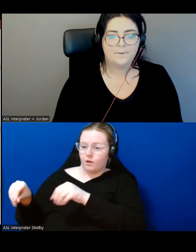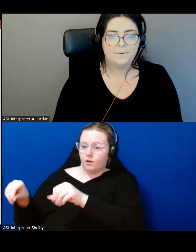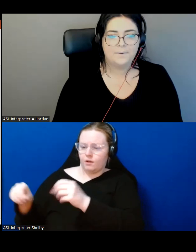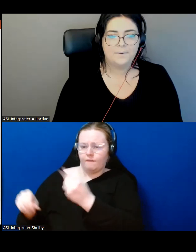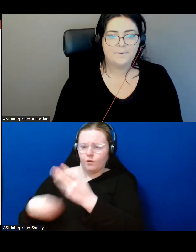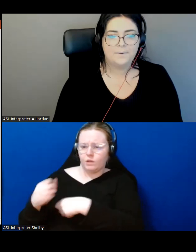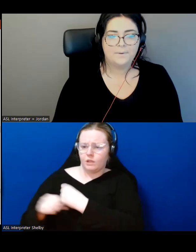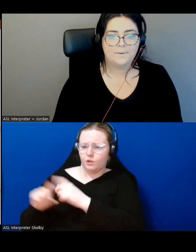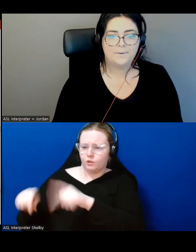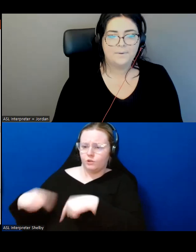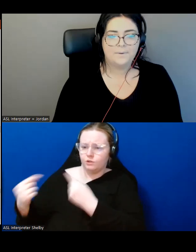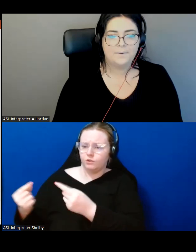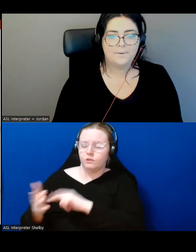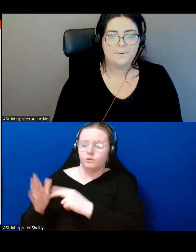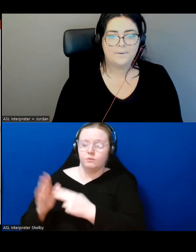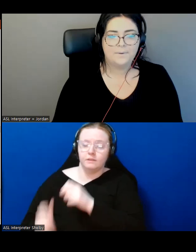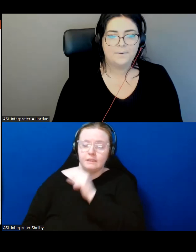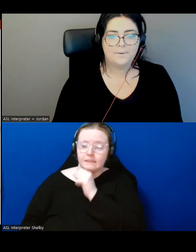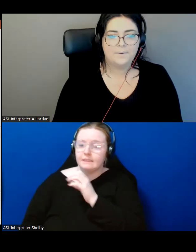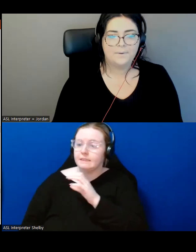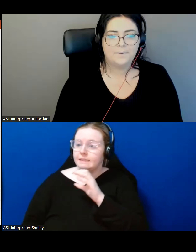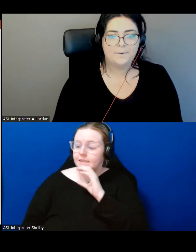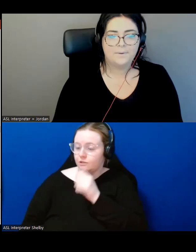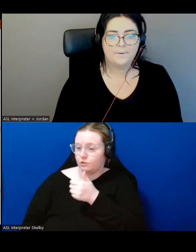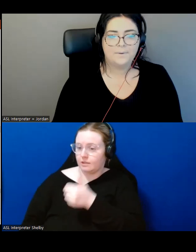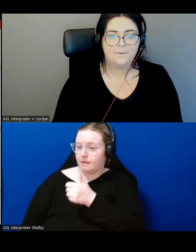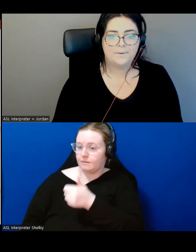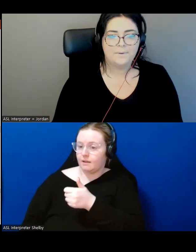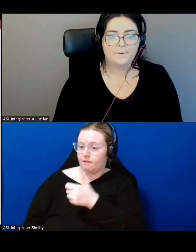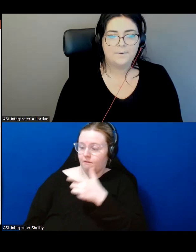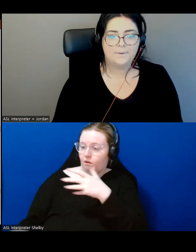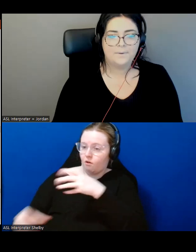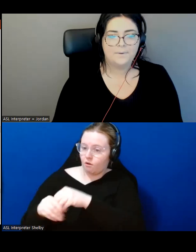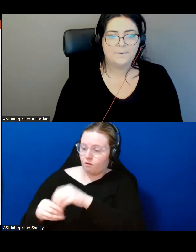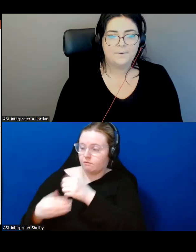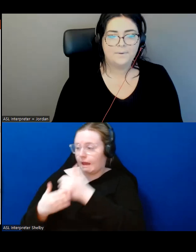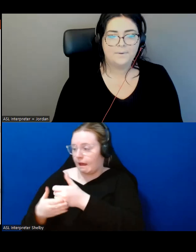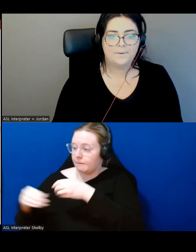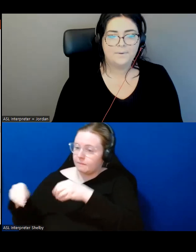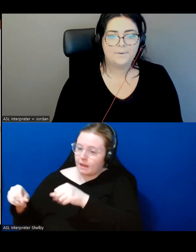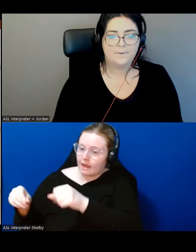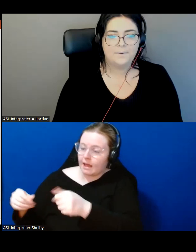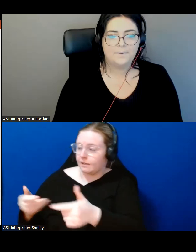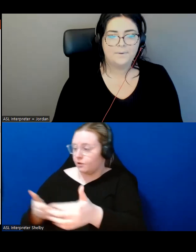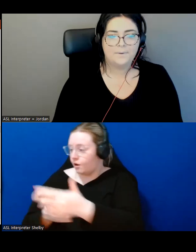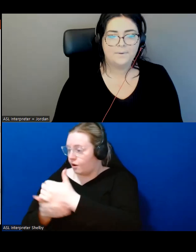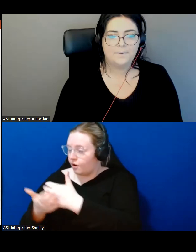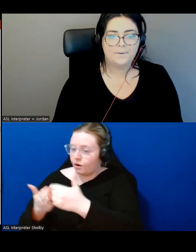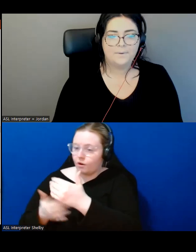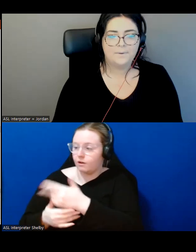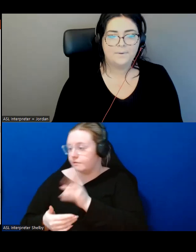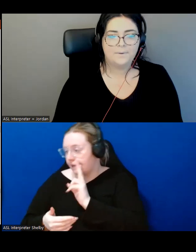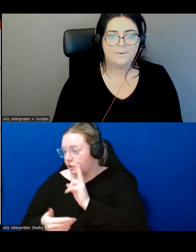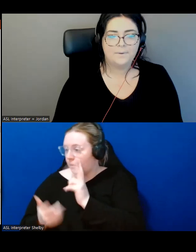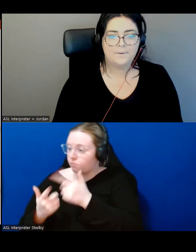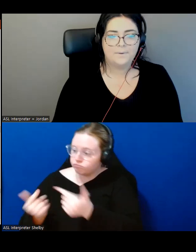got seniors who are involved. They go and they help plant, they help to harvest. And more importantly,